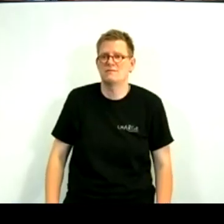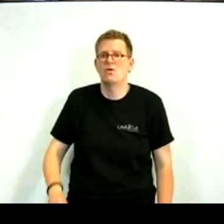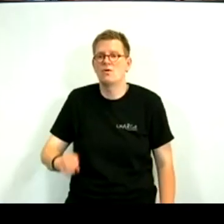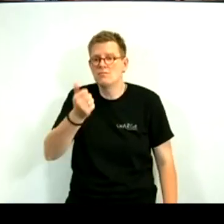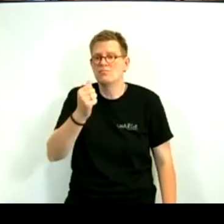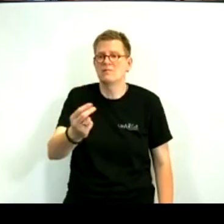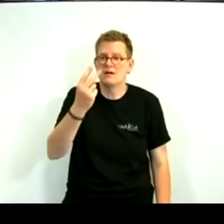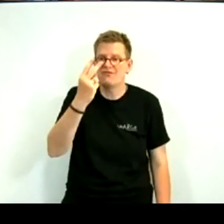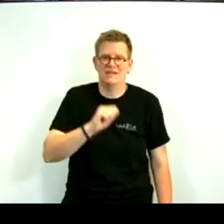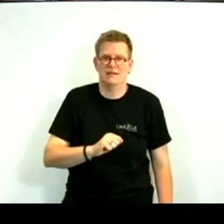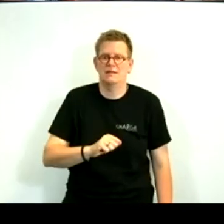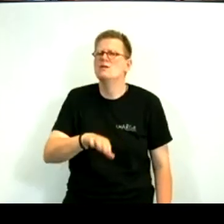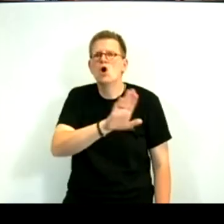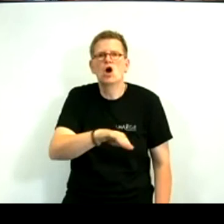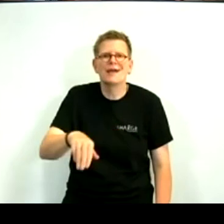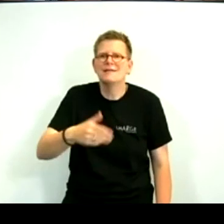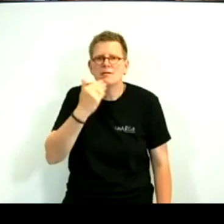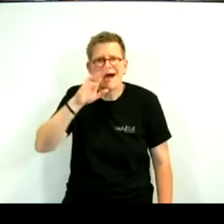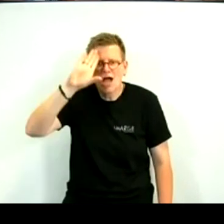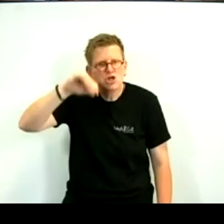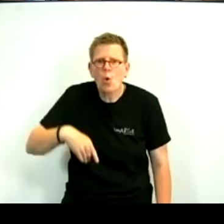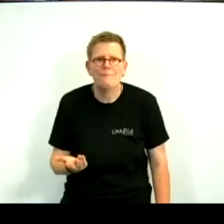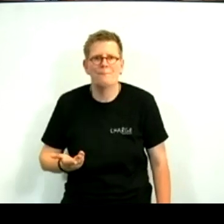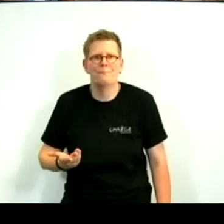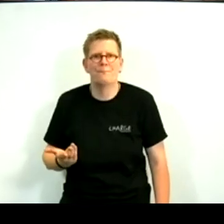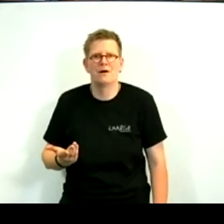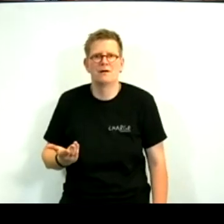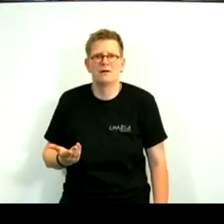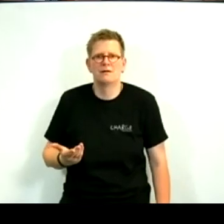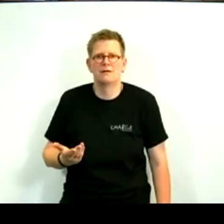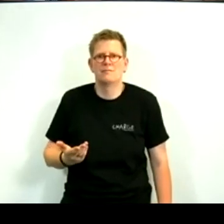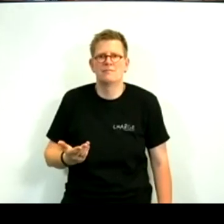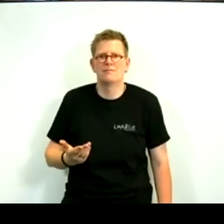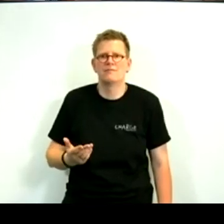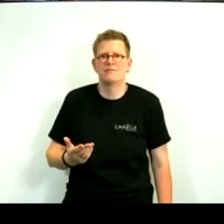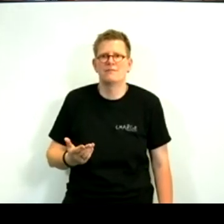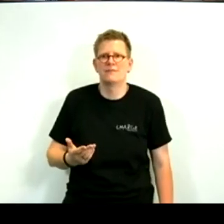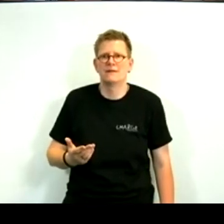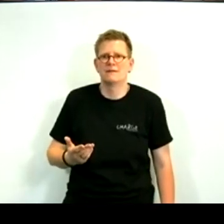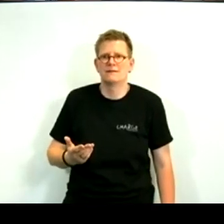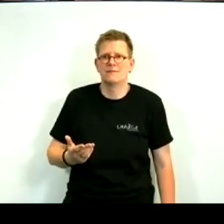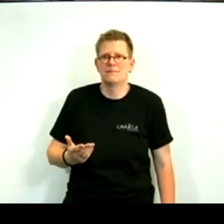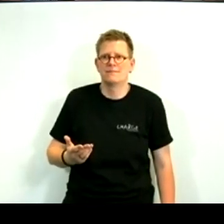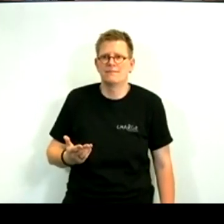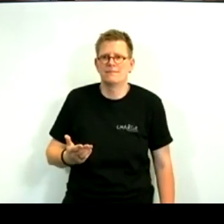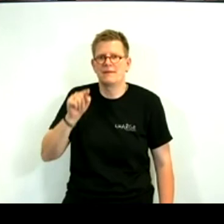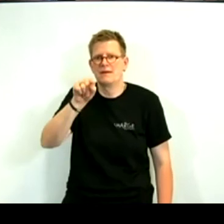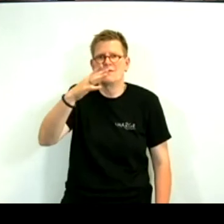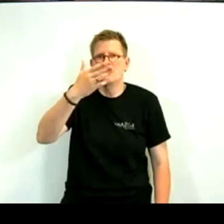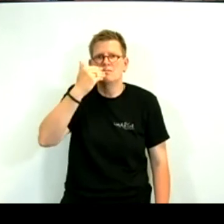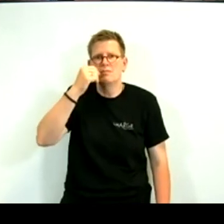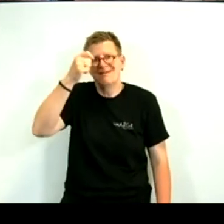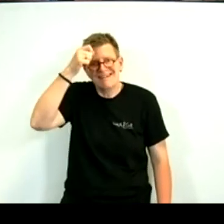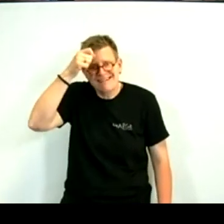Most of them are not mentally ill. And they know what's working and not working